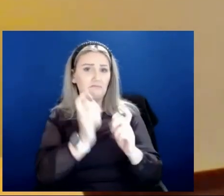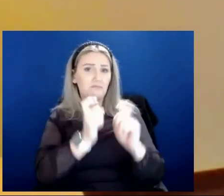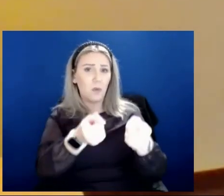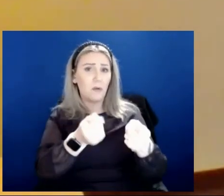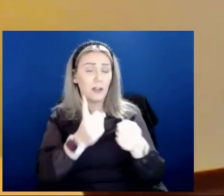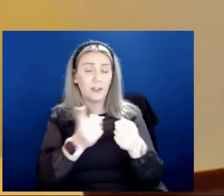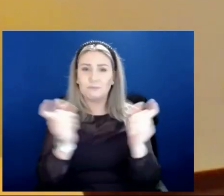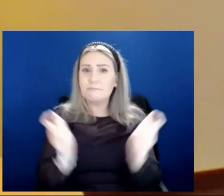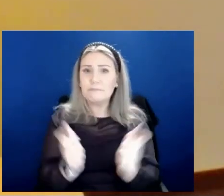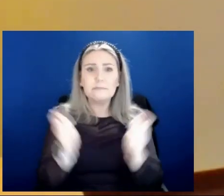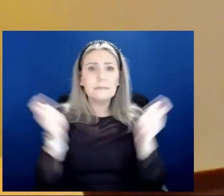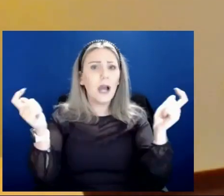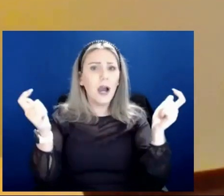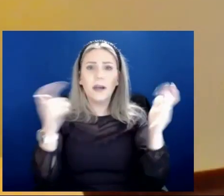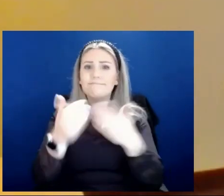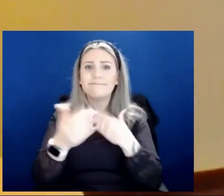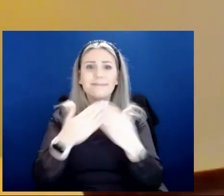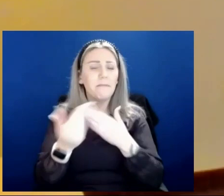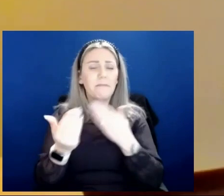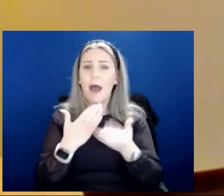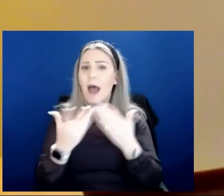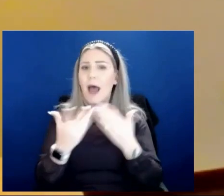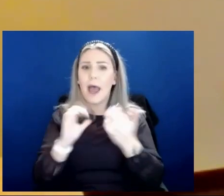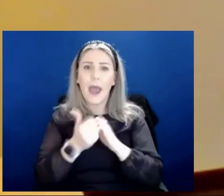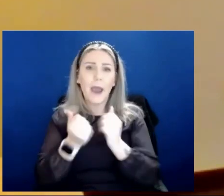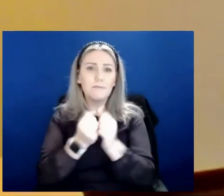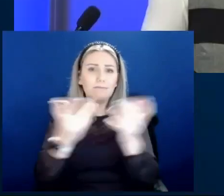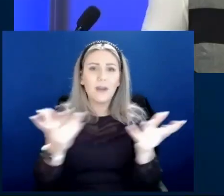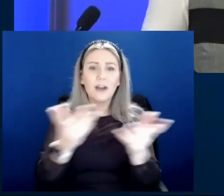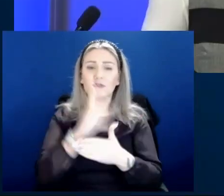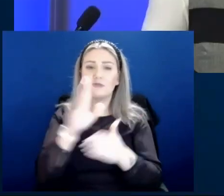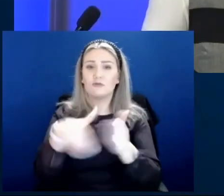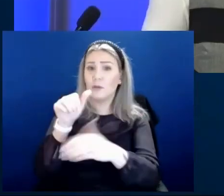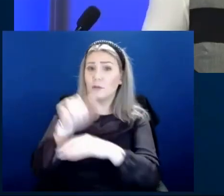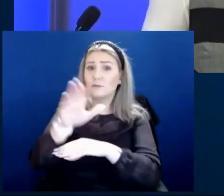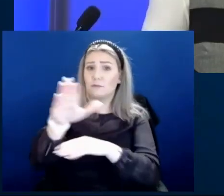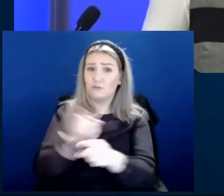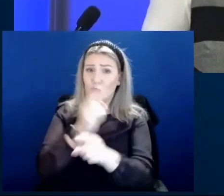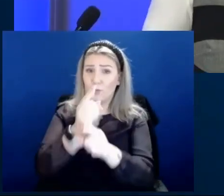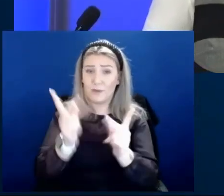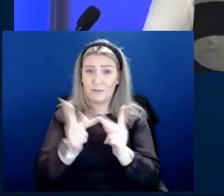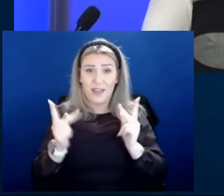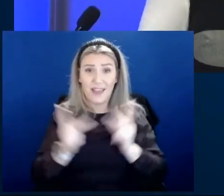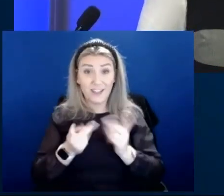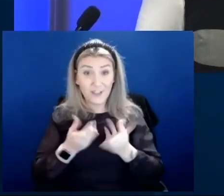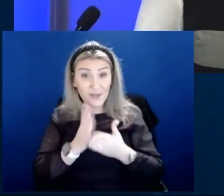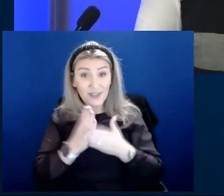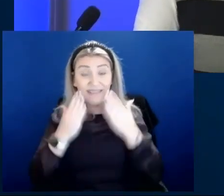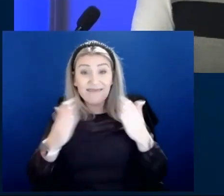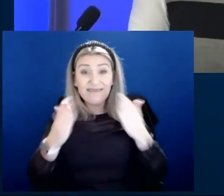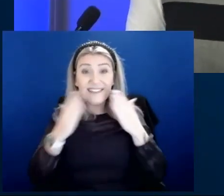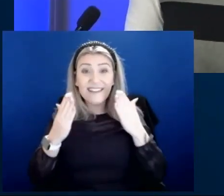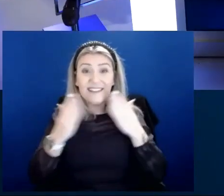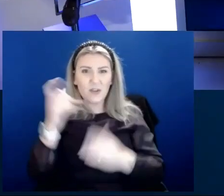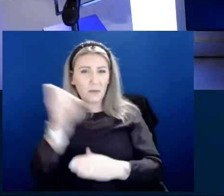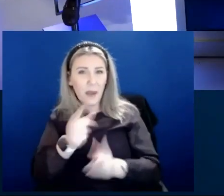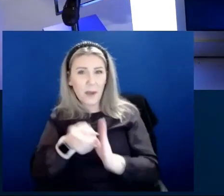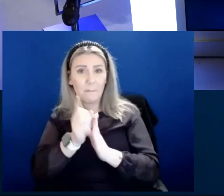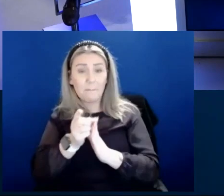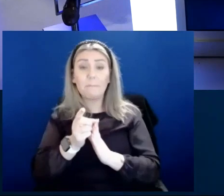there's no amount too small. It all adds up and it all goes to the right places. All right, thank you for that. We'll get back with you here in just a moment. Dr. Lassen,